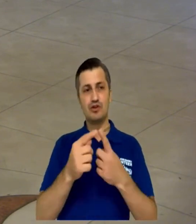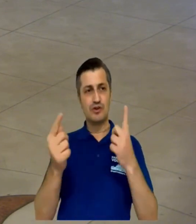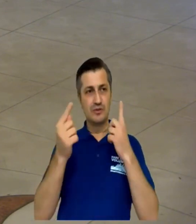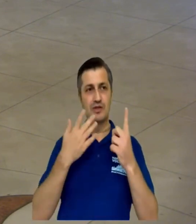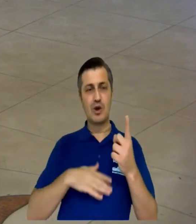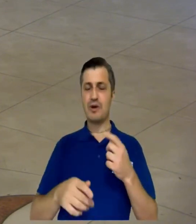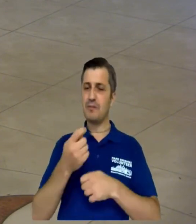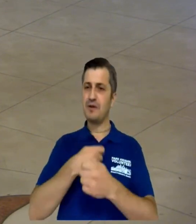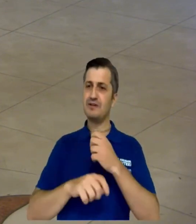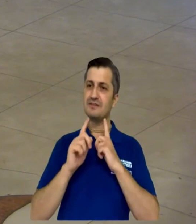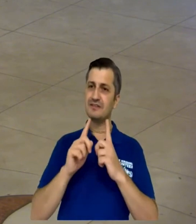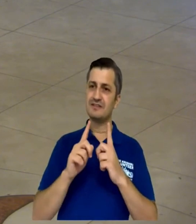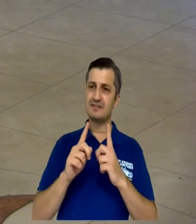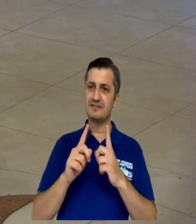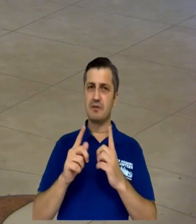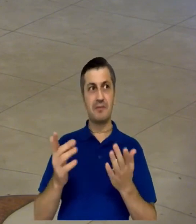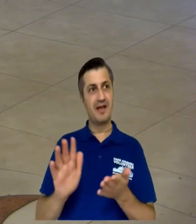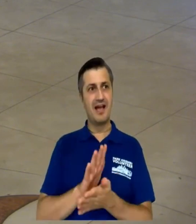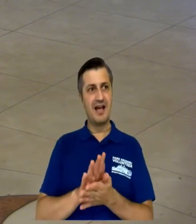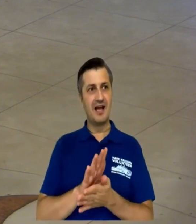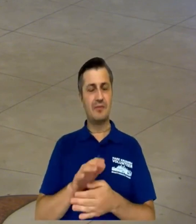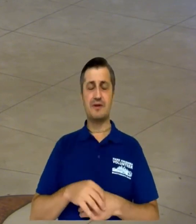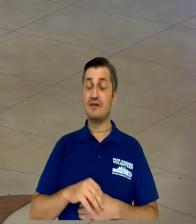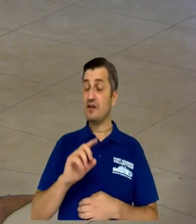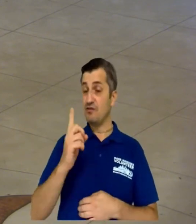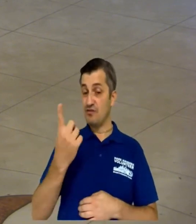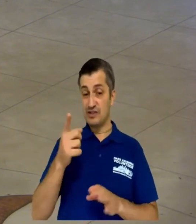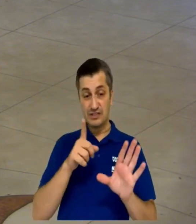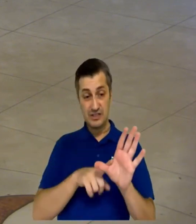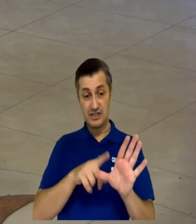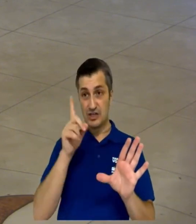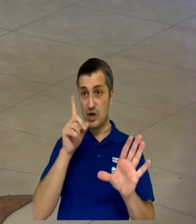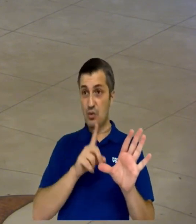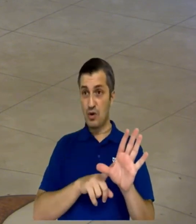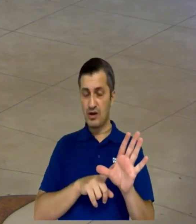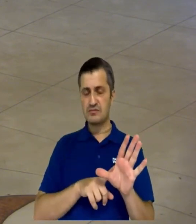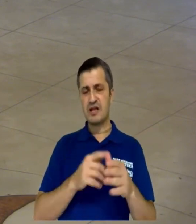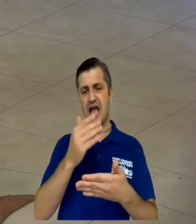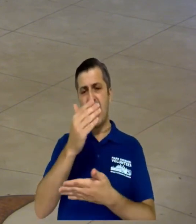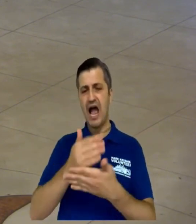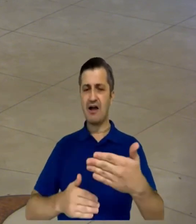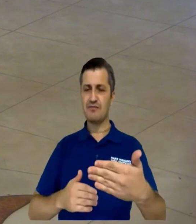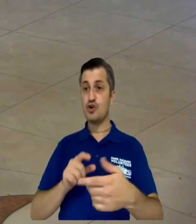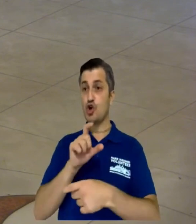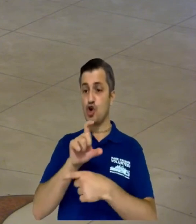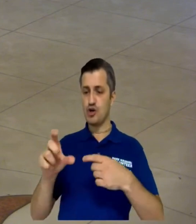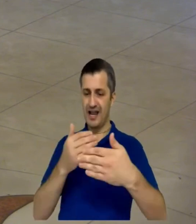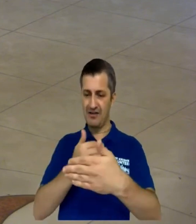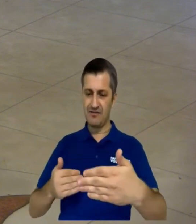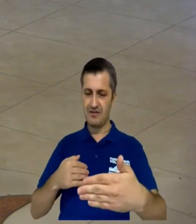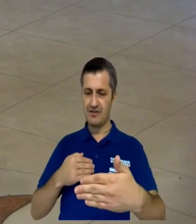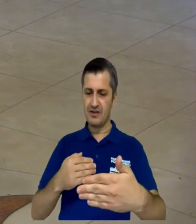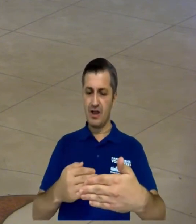really happy. That first year, halfway through the term, I discovered